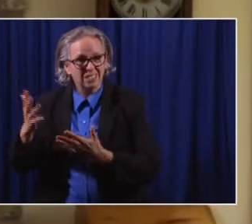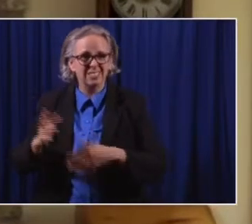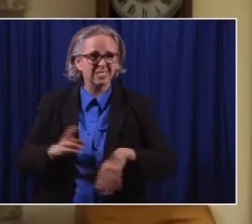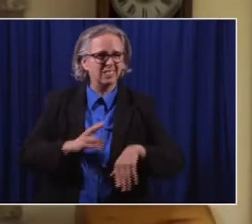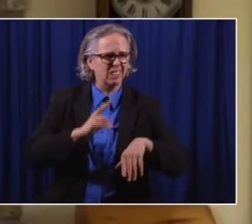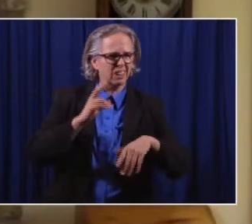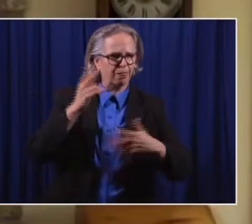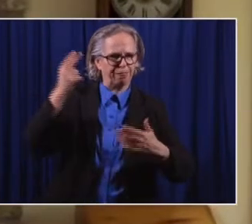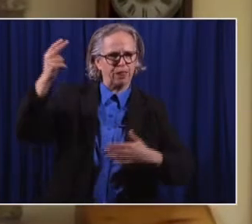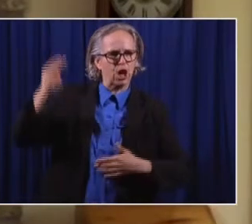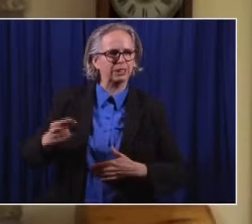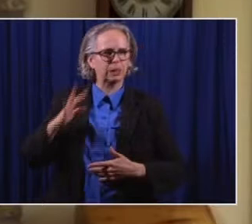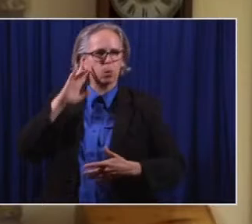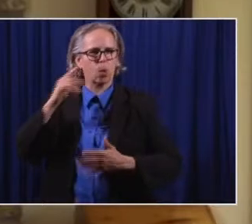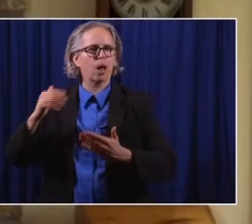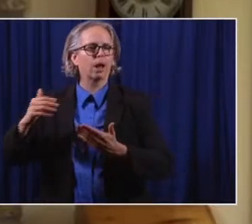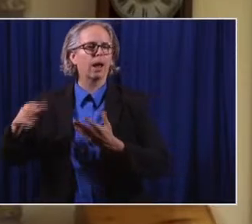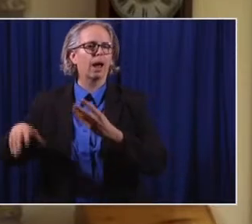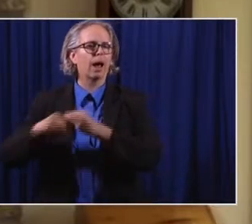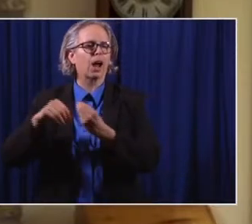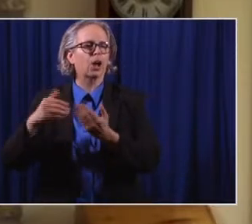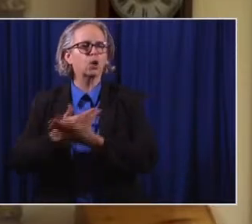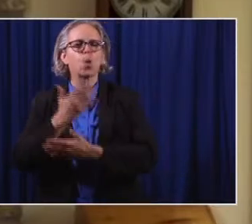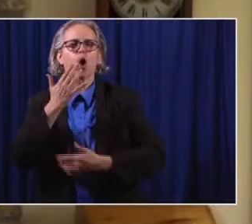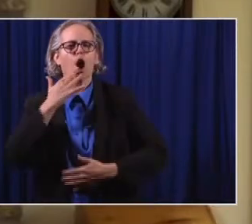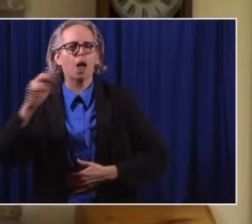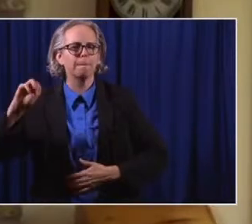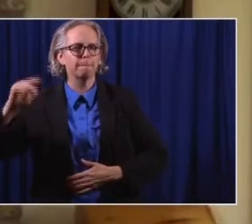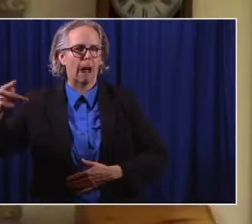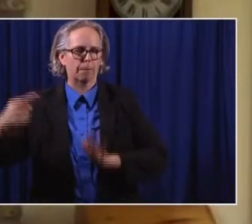Thursday, which is the